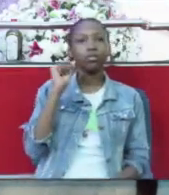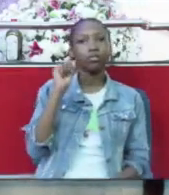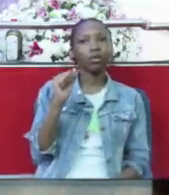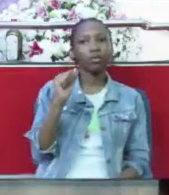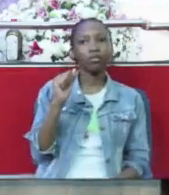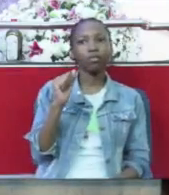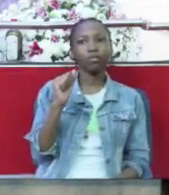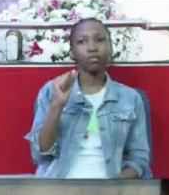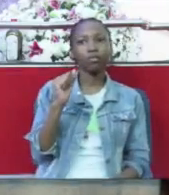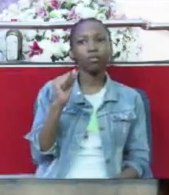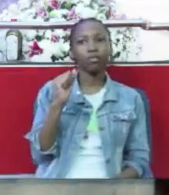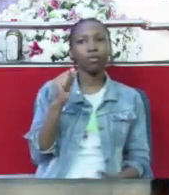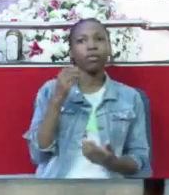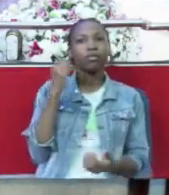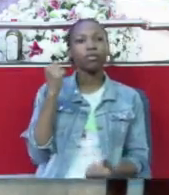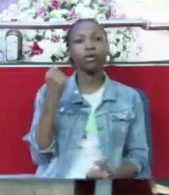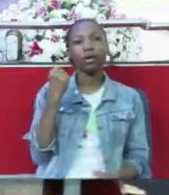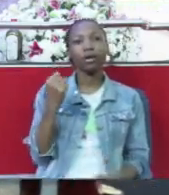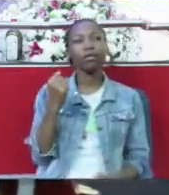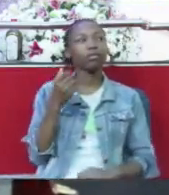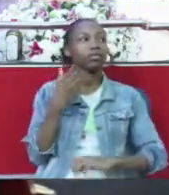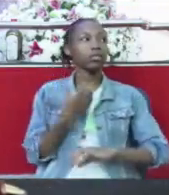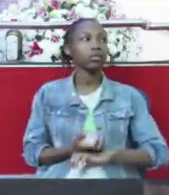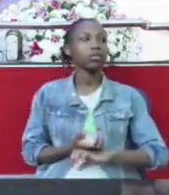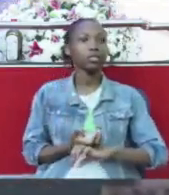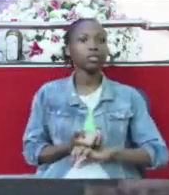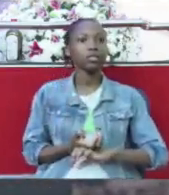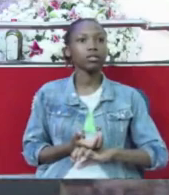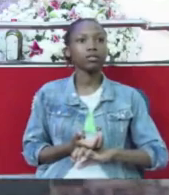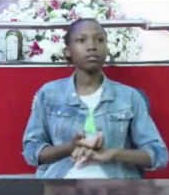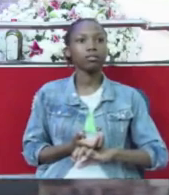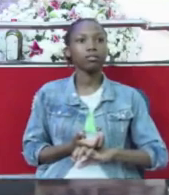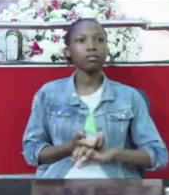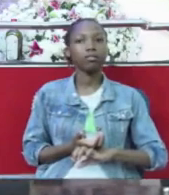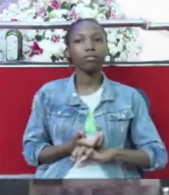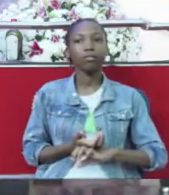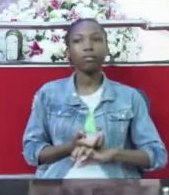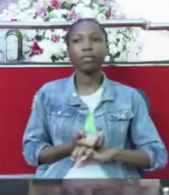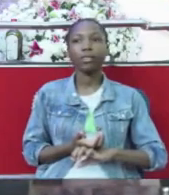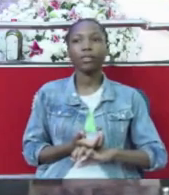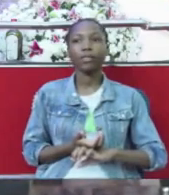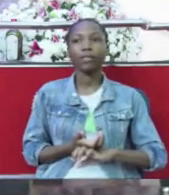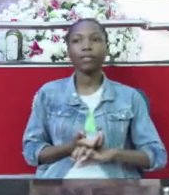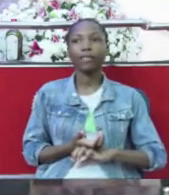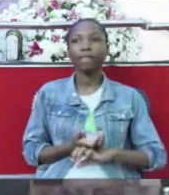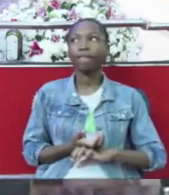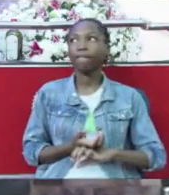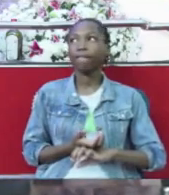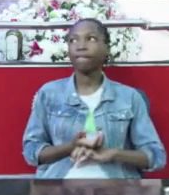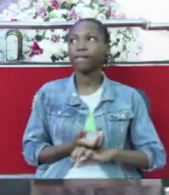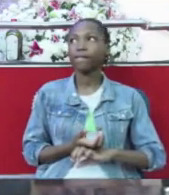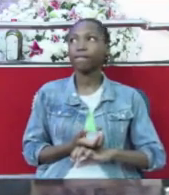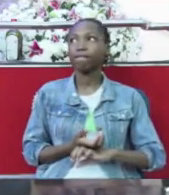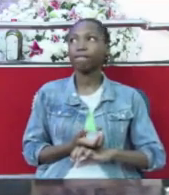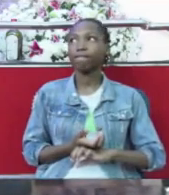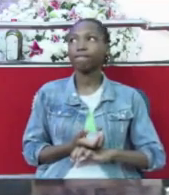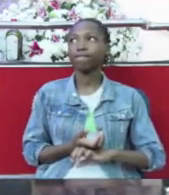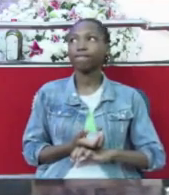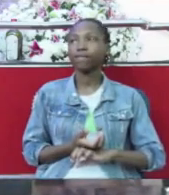Na akakuwa mpaka Goliath anauliza aya kwani nimekuwa mbwa ndio nikujie na ma na